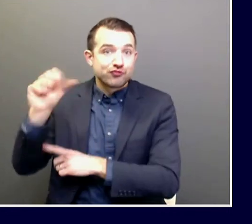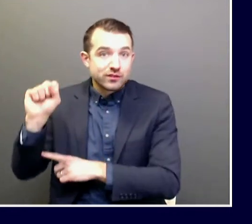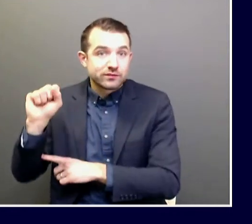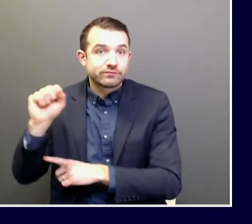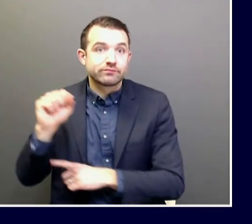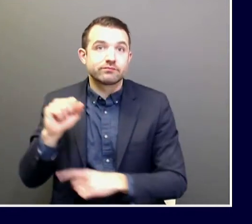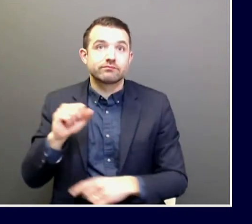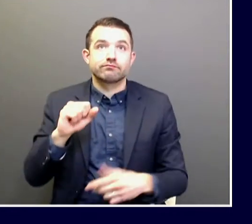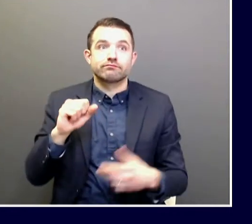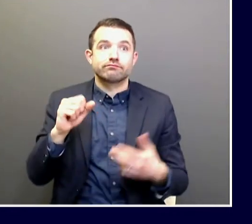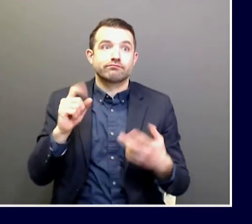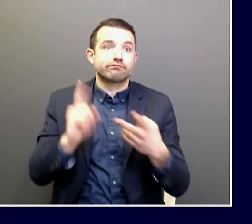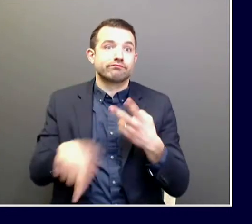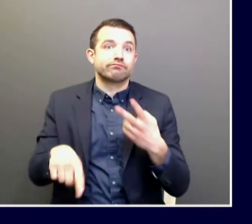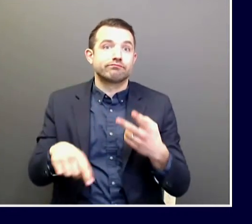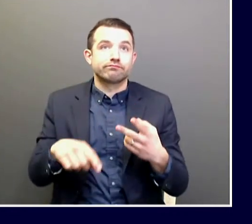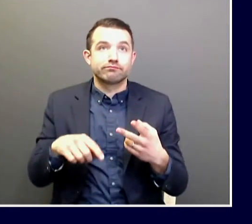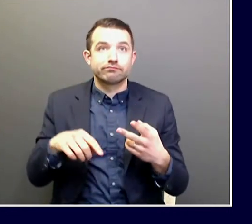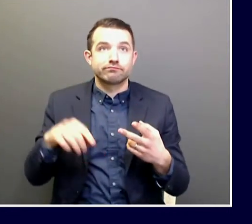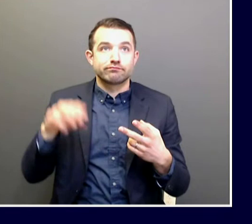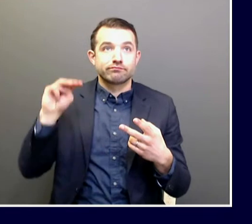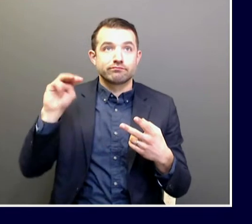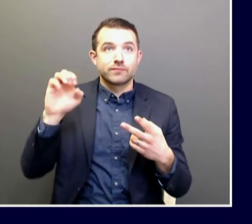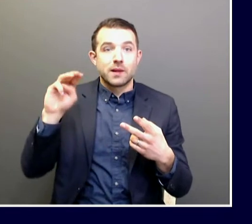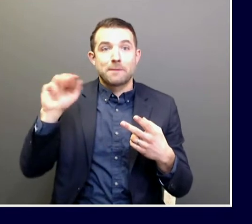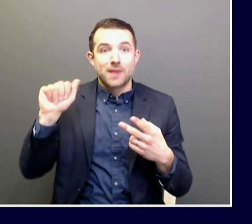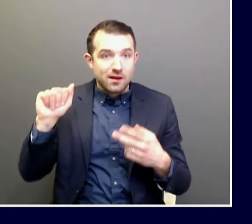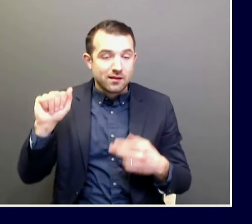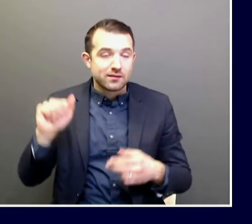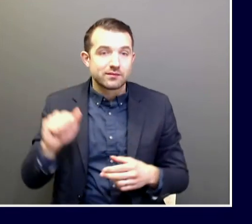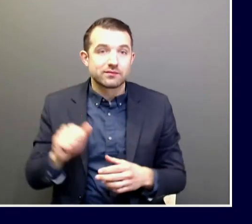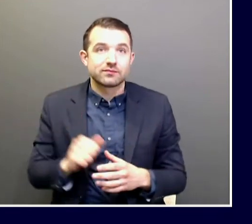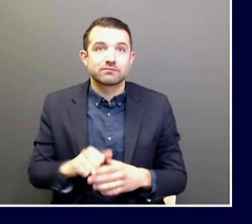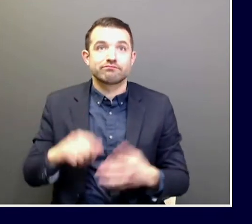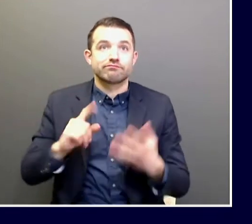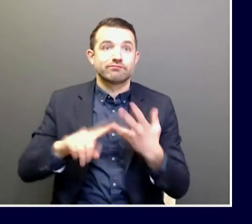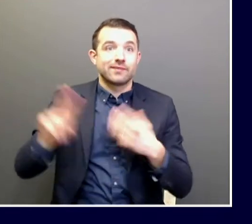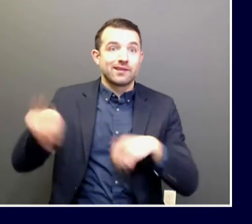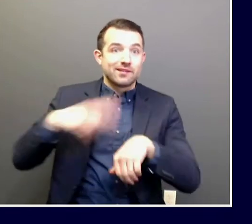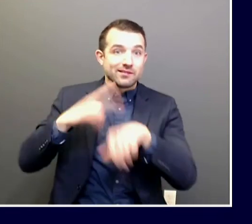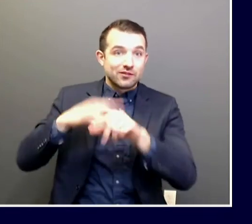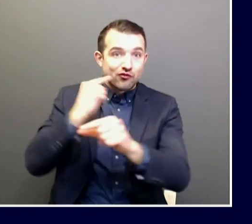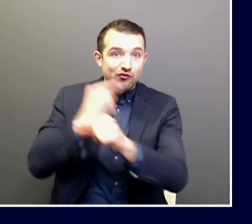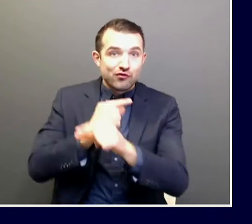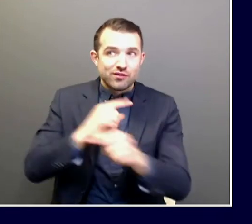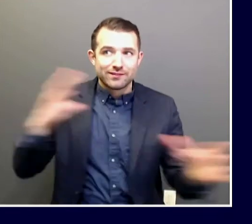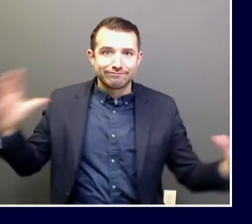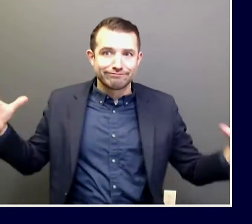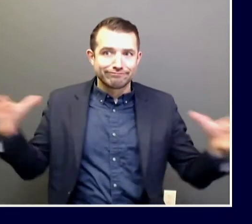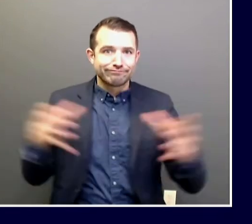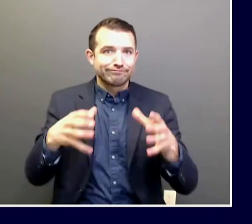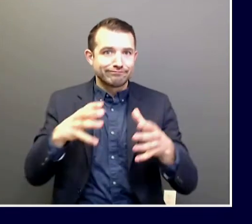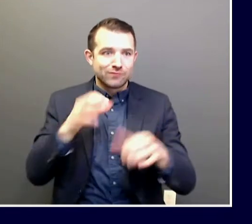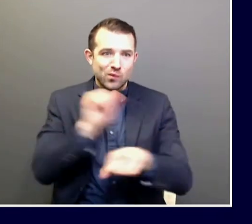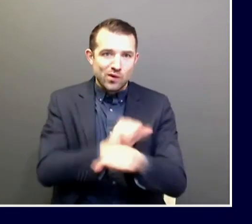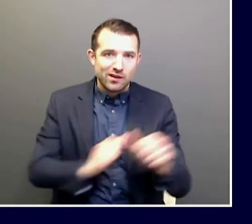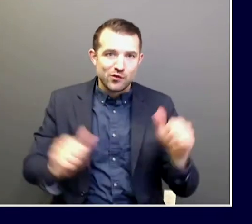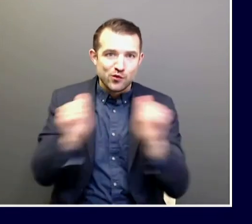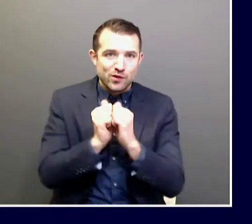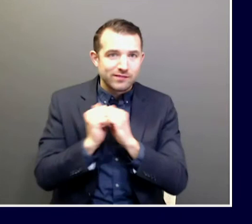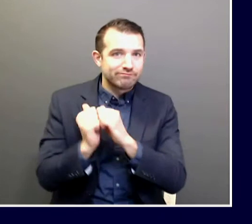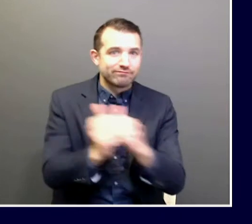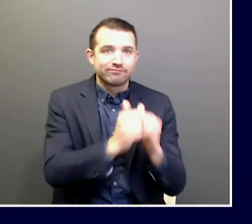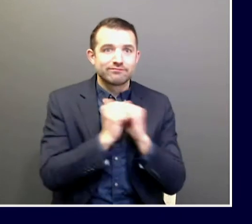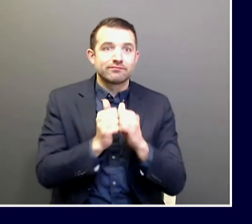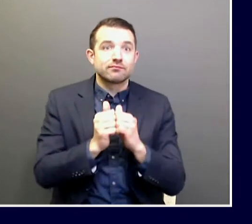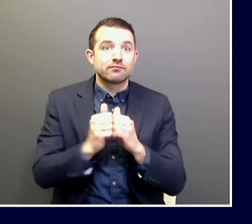CDC, the Maine Emergency Management Agency, and the Maine National Guard, as well as, I want to make sure everyone is aware of